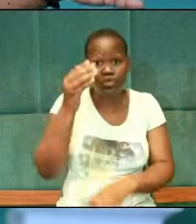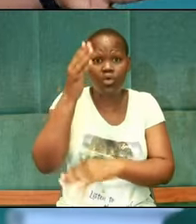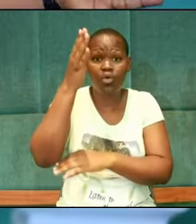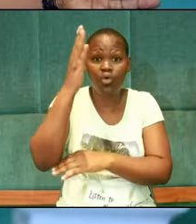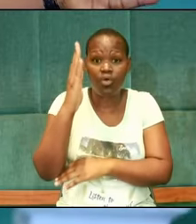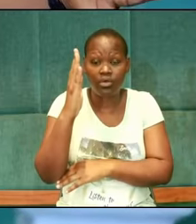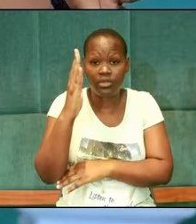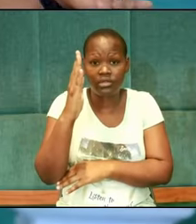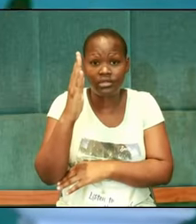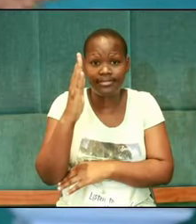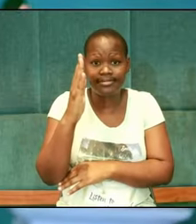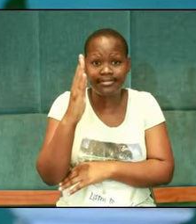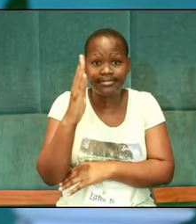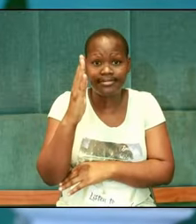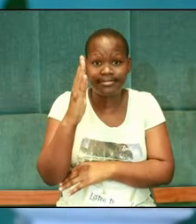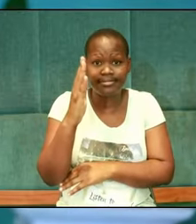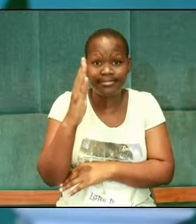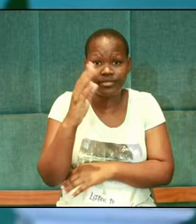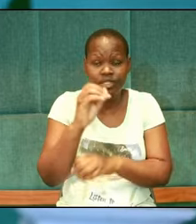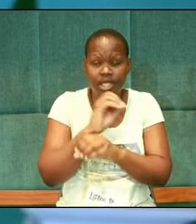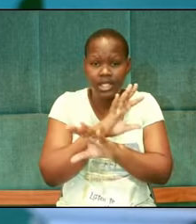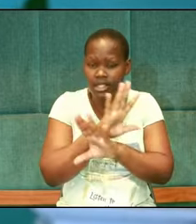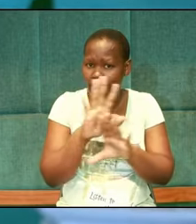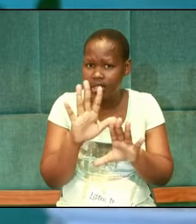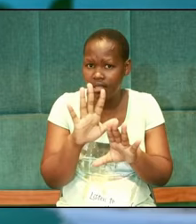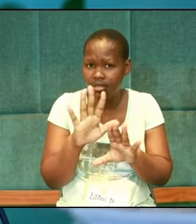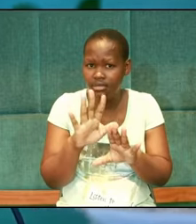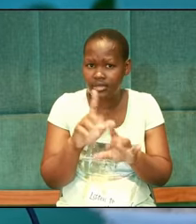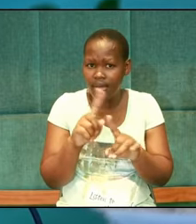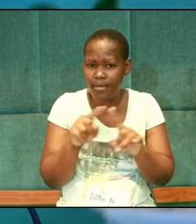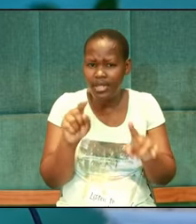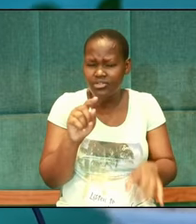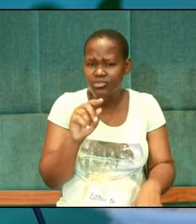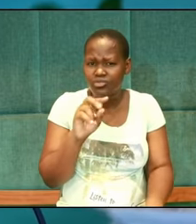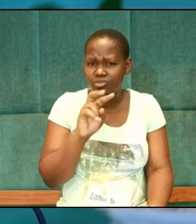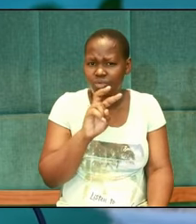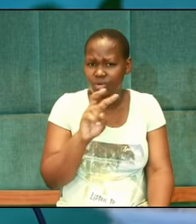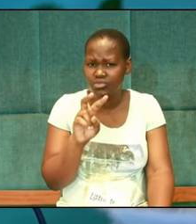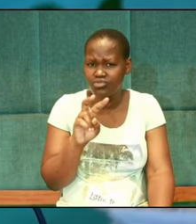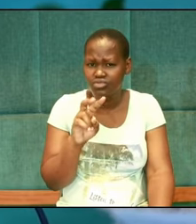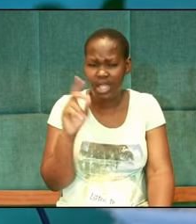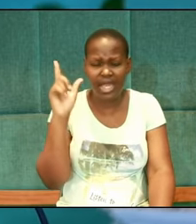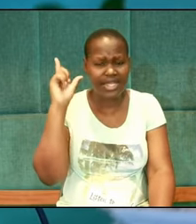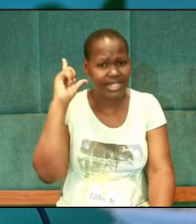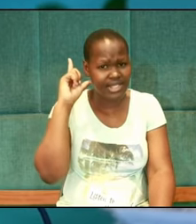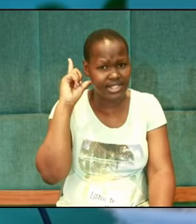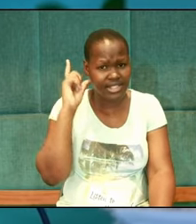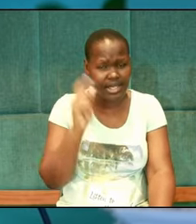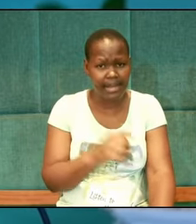instituted marriage. It is clear. But watch, listen.